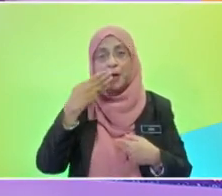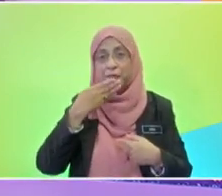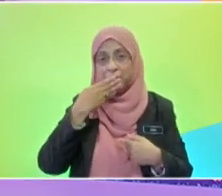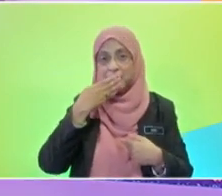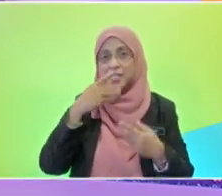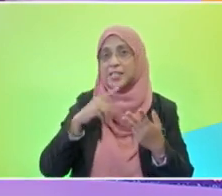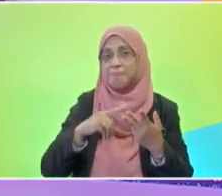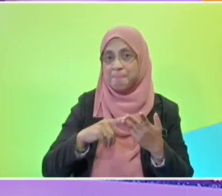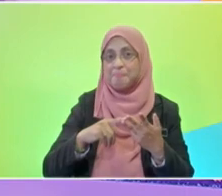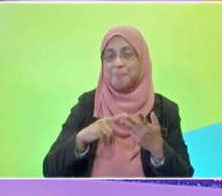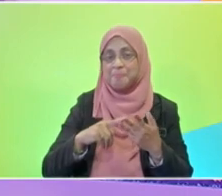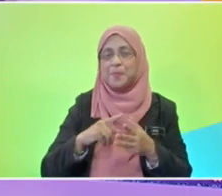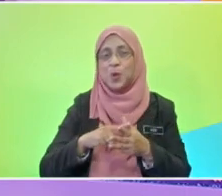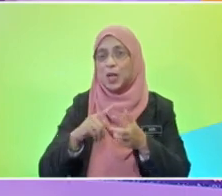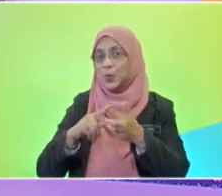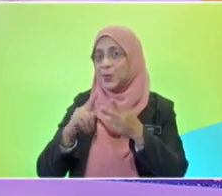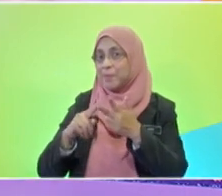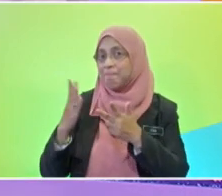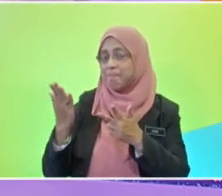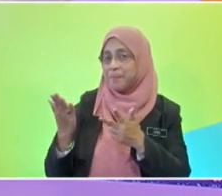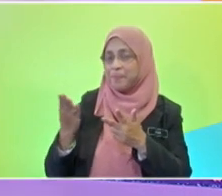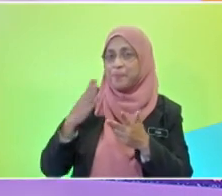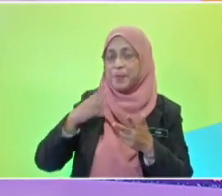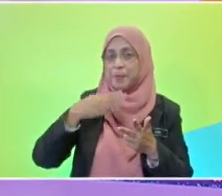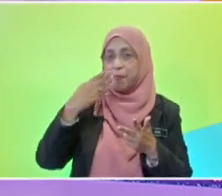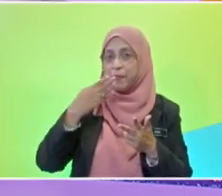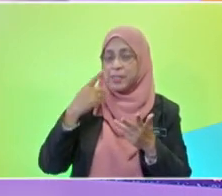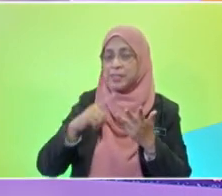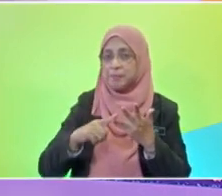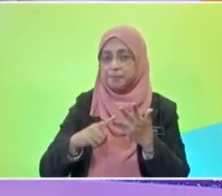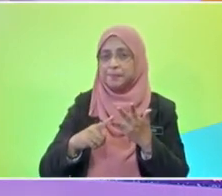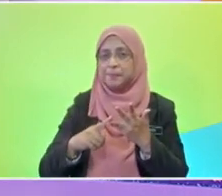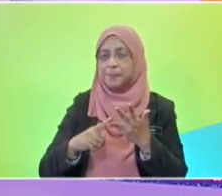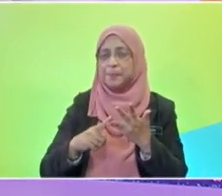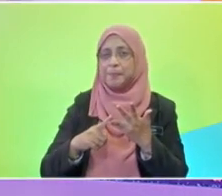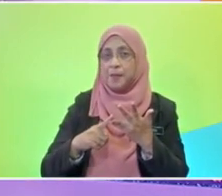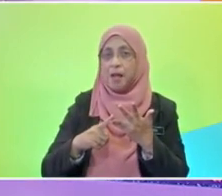breakfast. Okay. And after that,